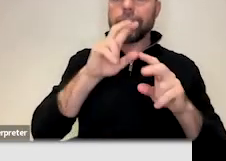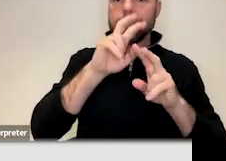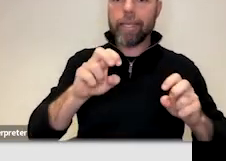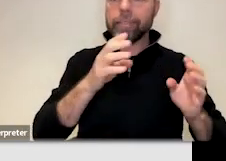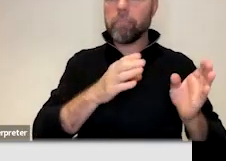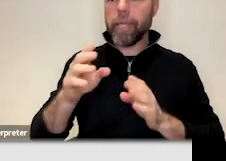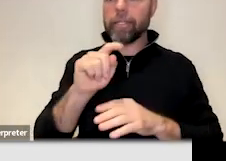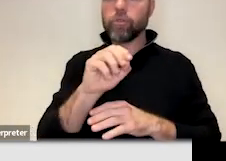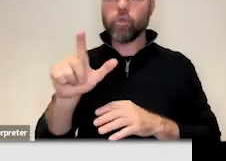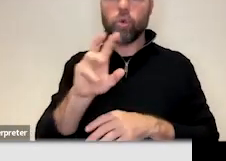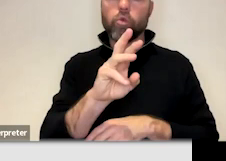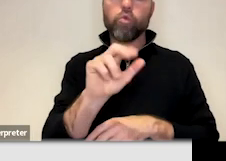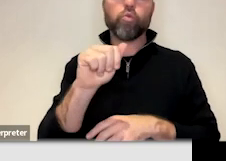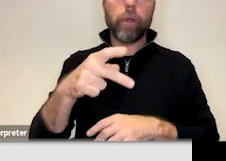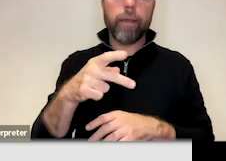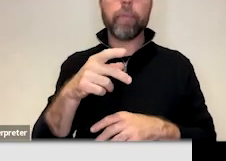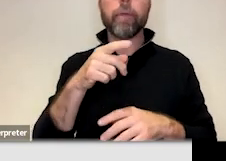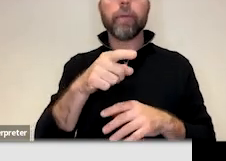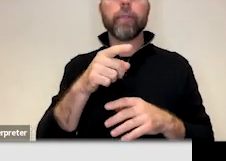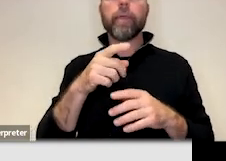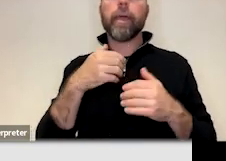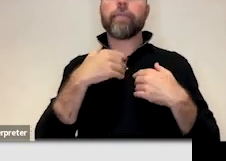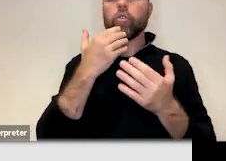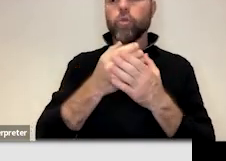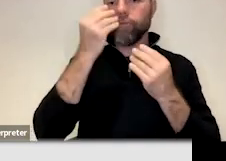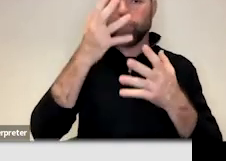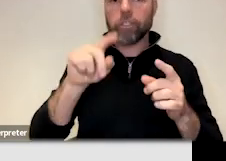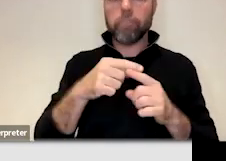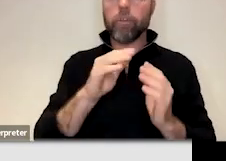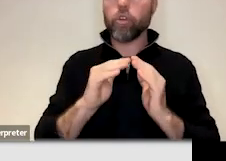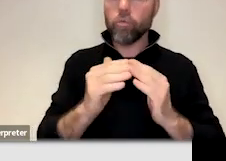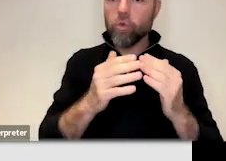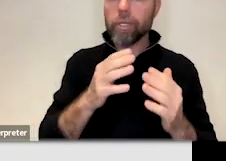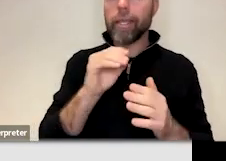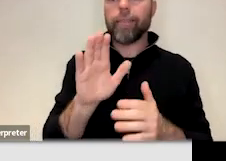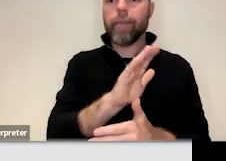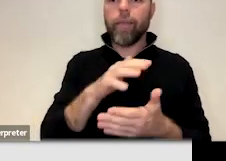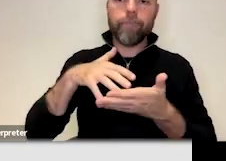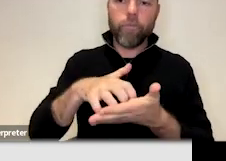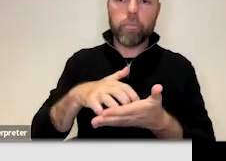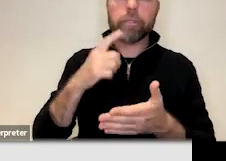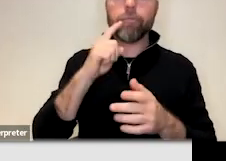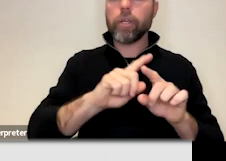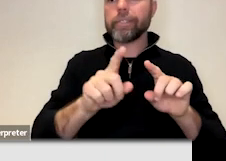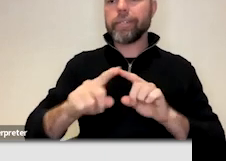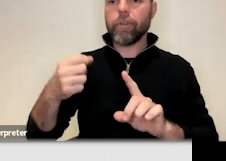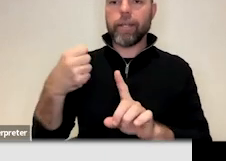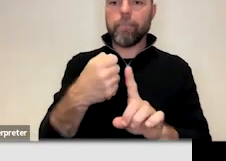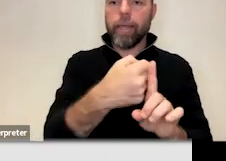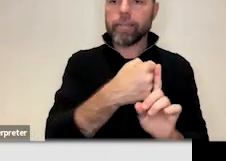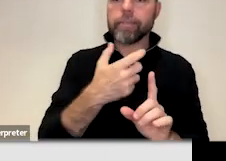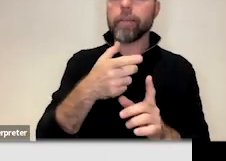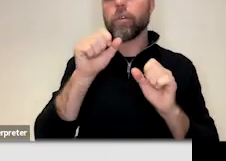or RAPT, which has good information about communities and community vulnerabilities to various stressors and impacts. So you can start